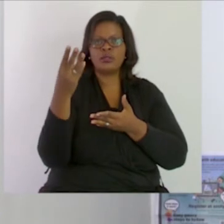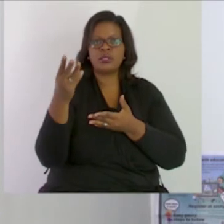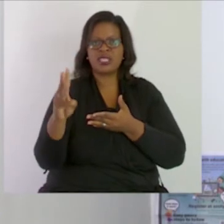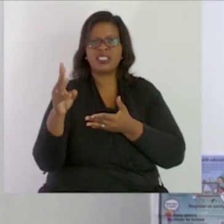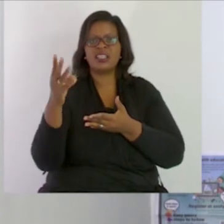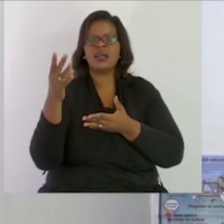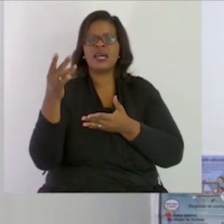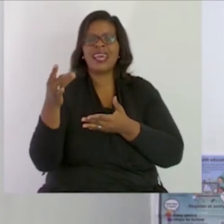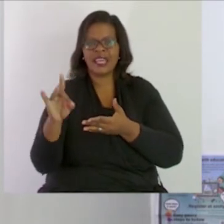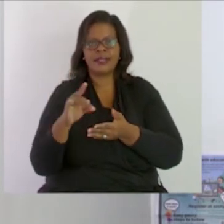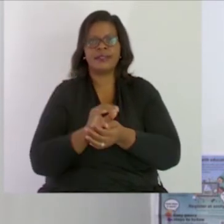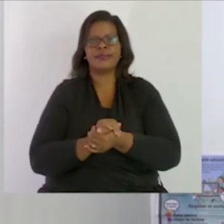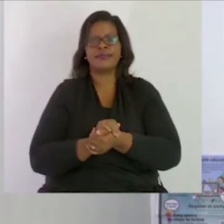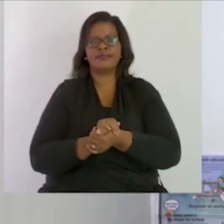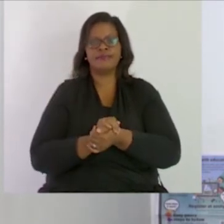8.